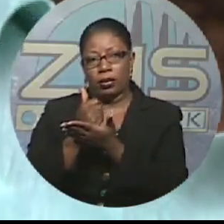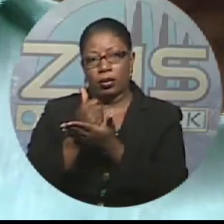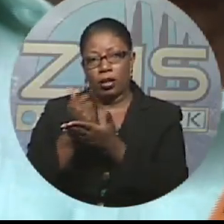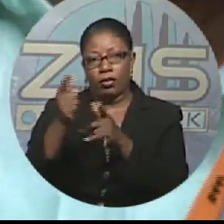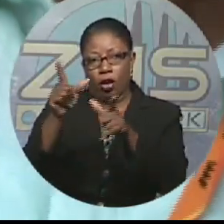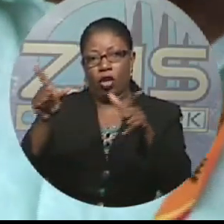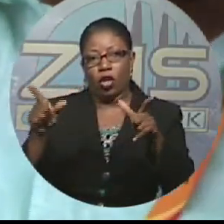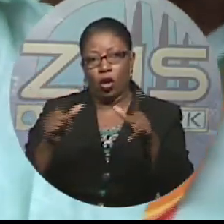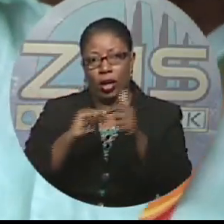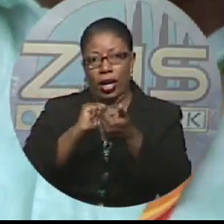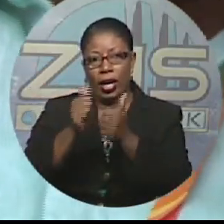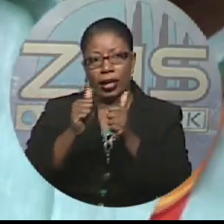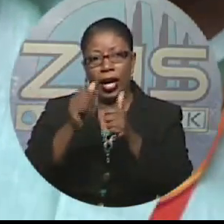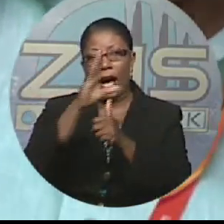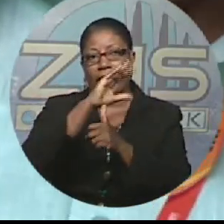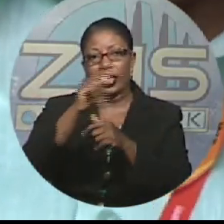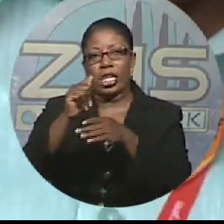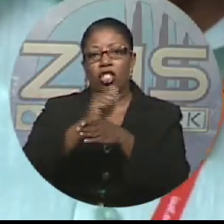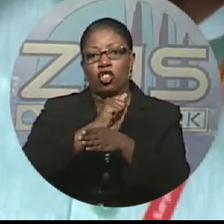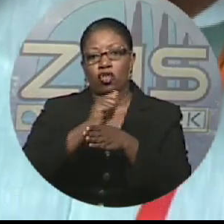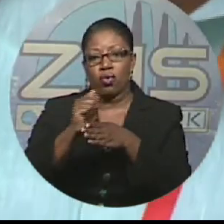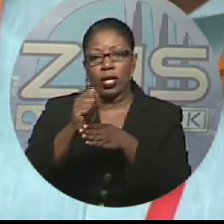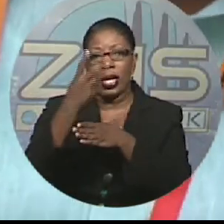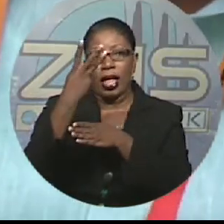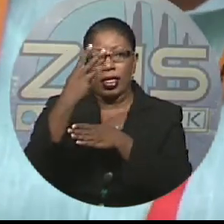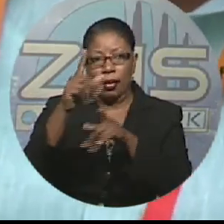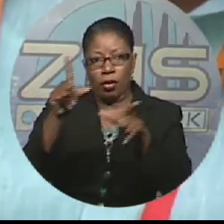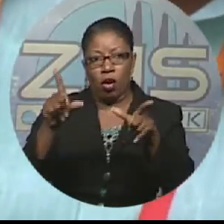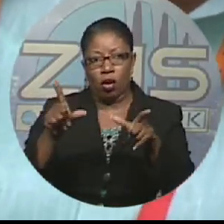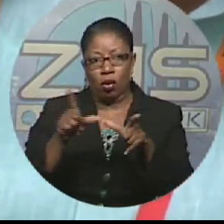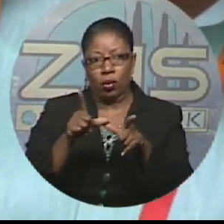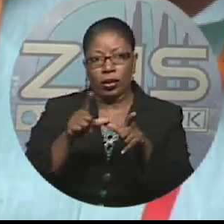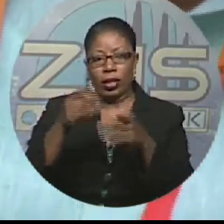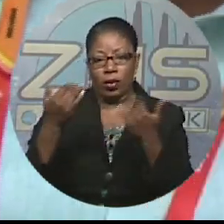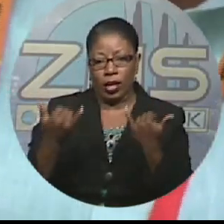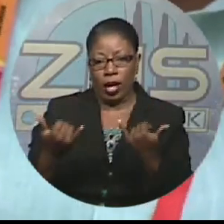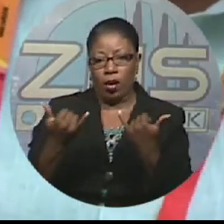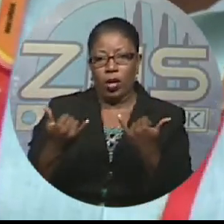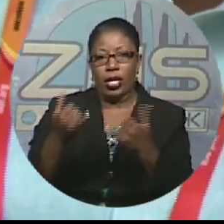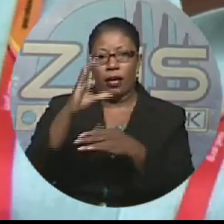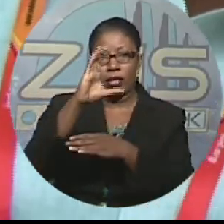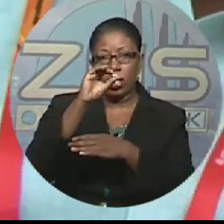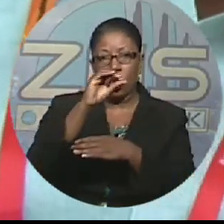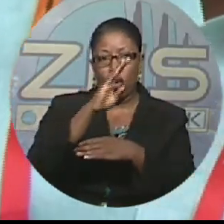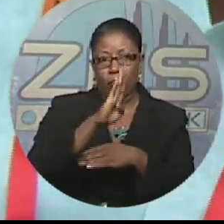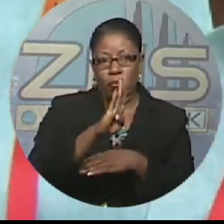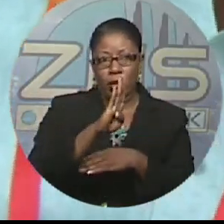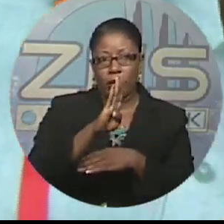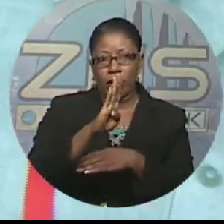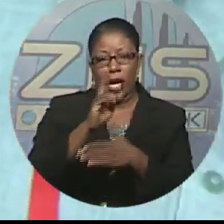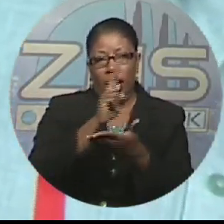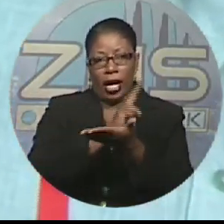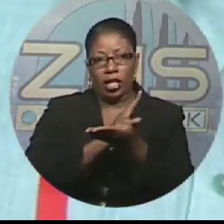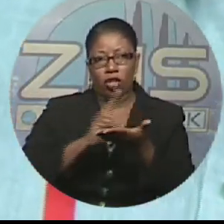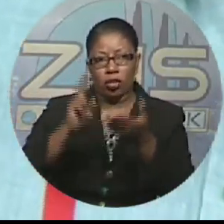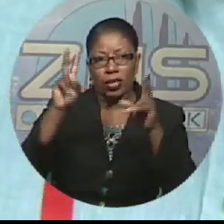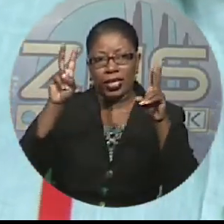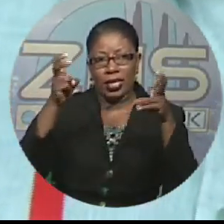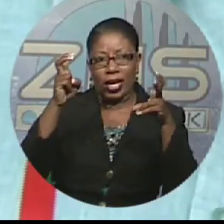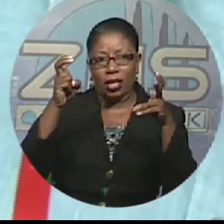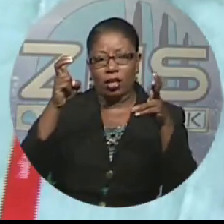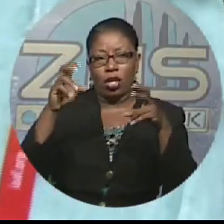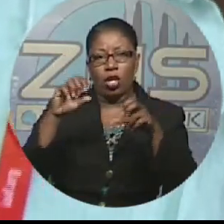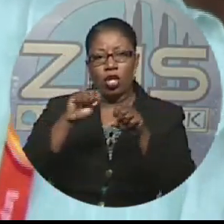local athletes, and they train them locally. We have the College of the Bahamas, and it has university status. So we